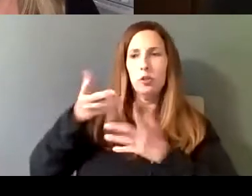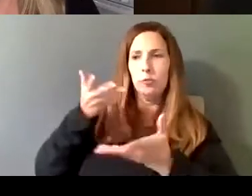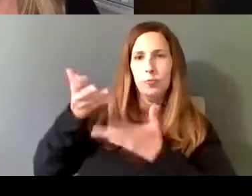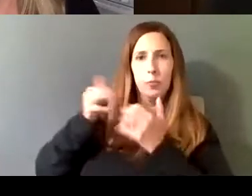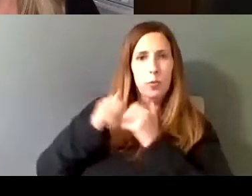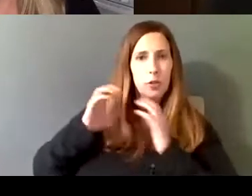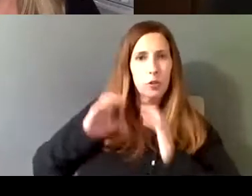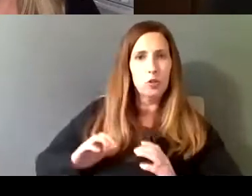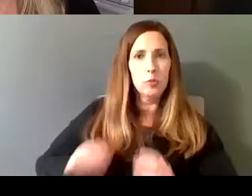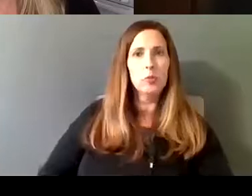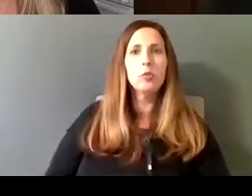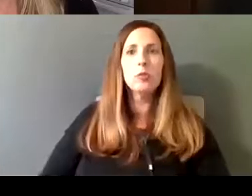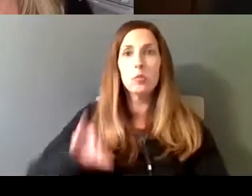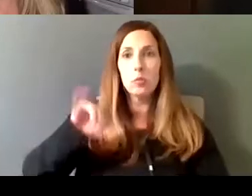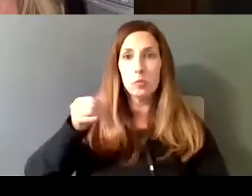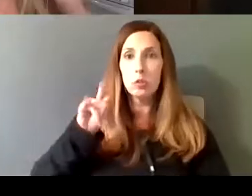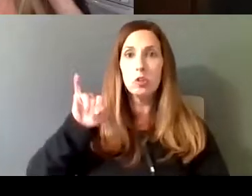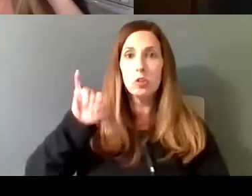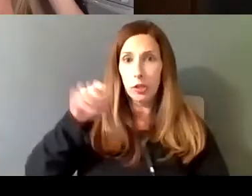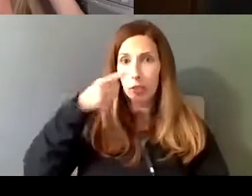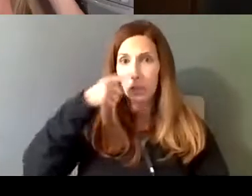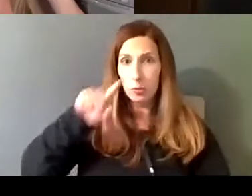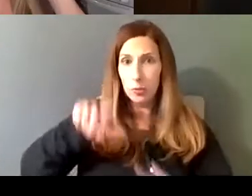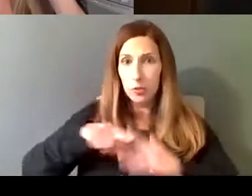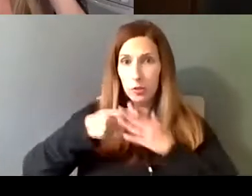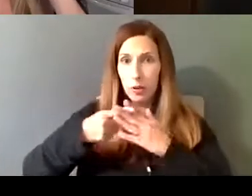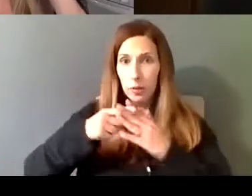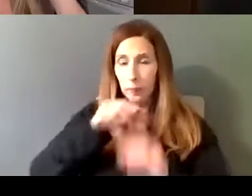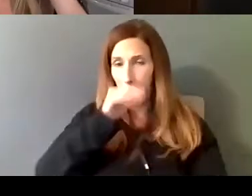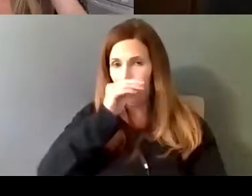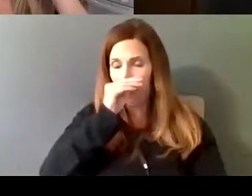And Jackie, can we start with you?